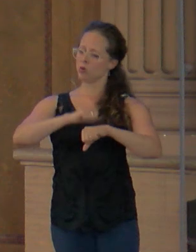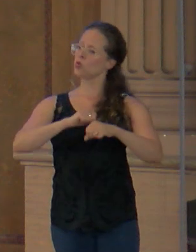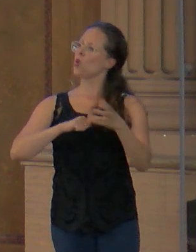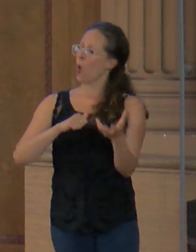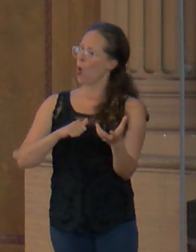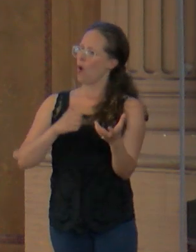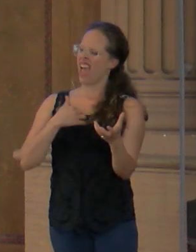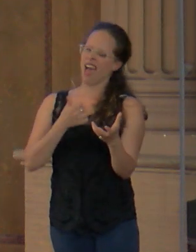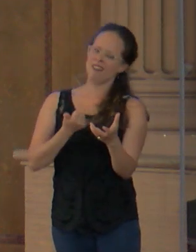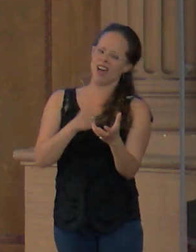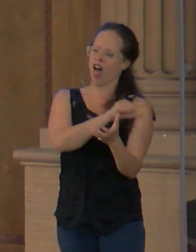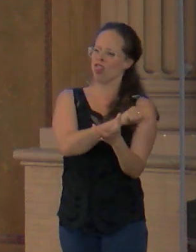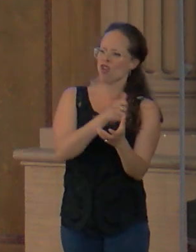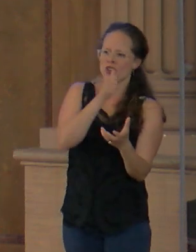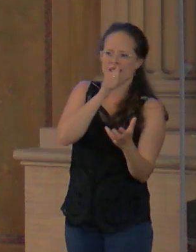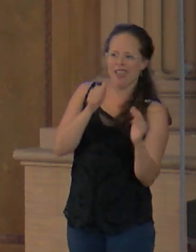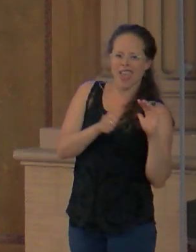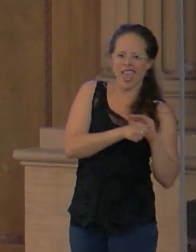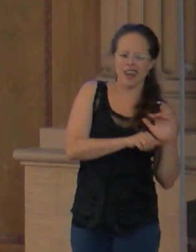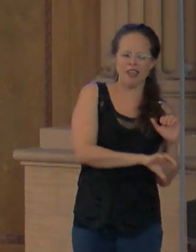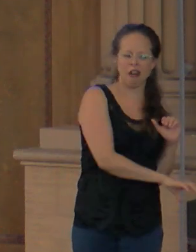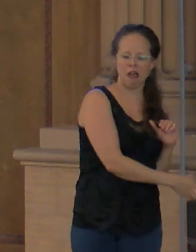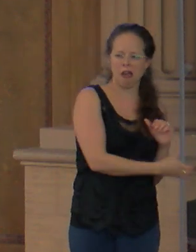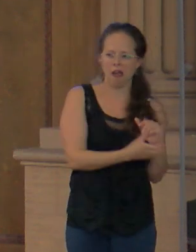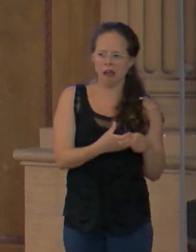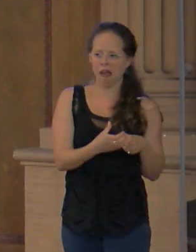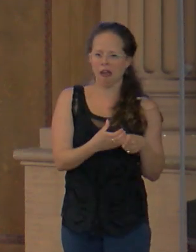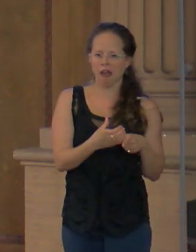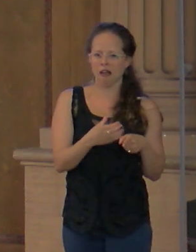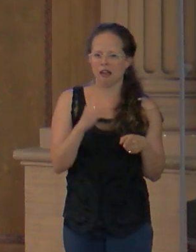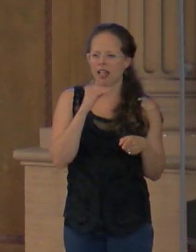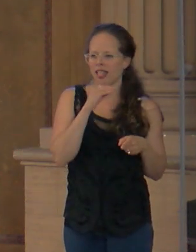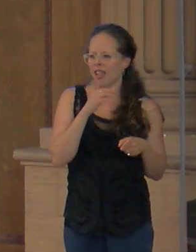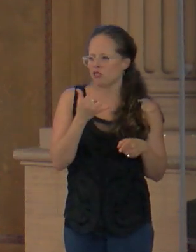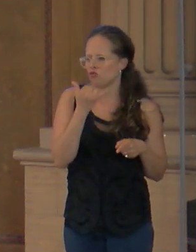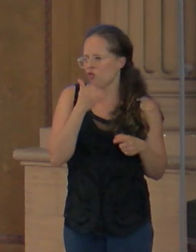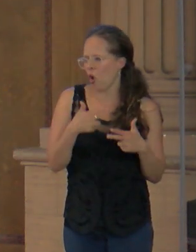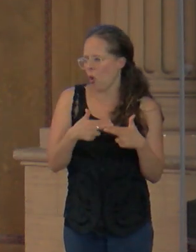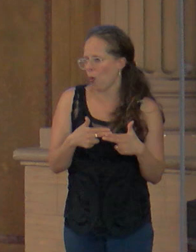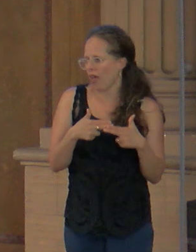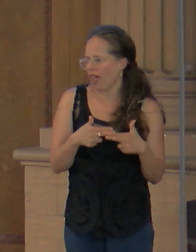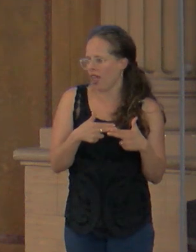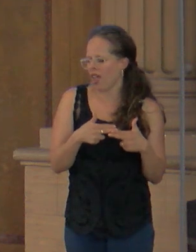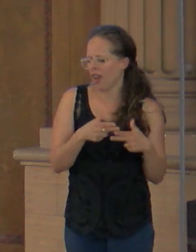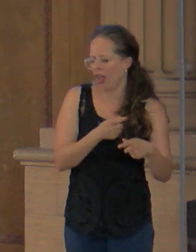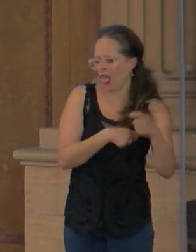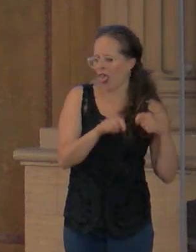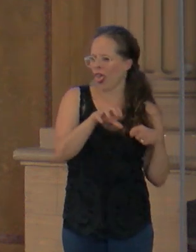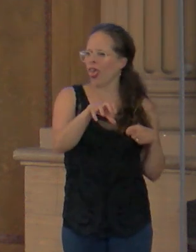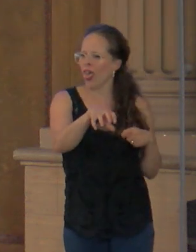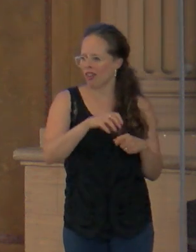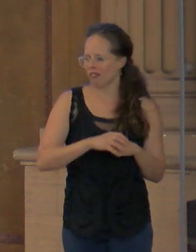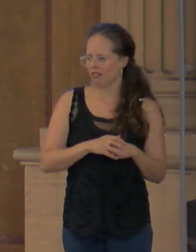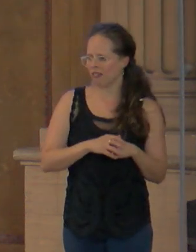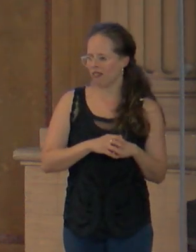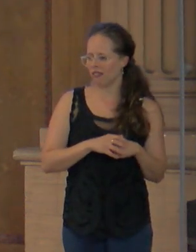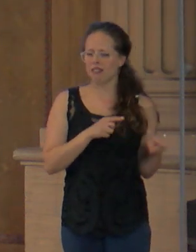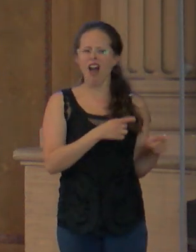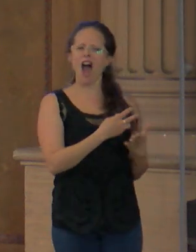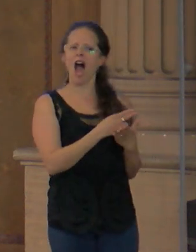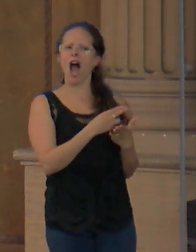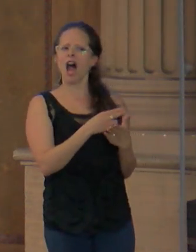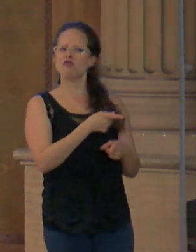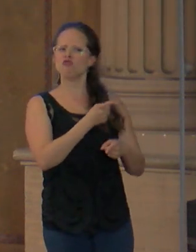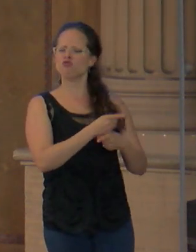other set of stones that they would use when they weighed out the grain for their enemies or people they didn't care about. They might have one set of stones for their friends and another for